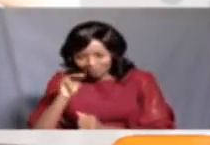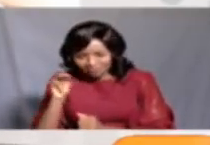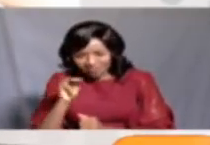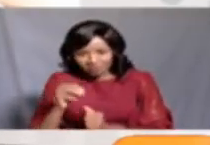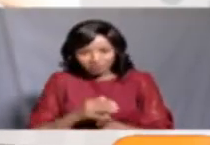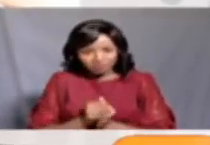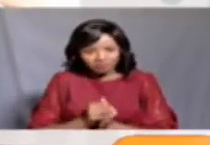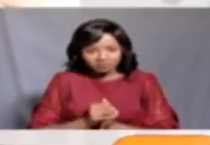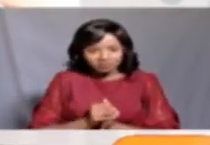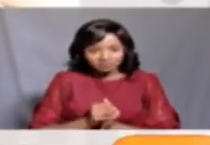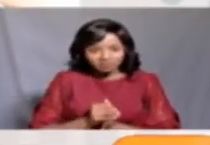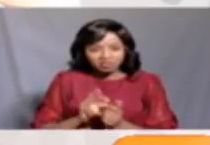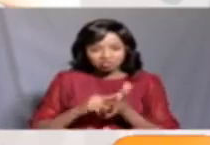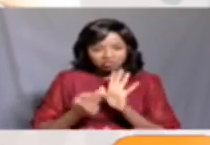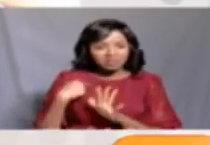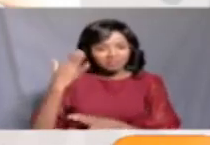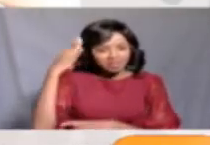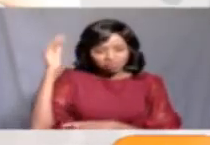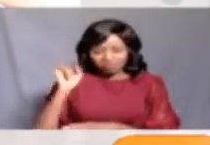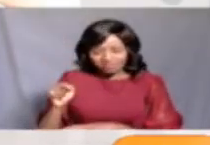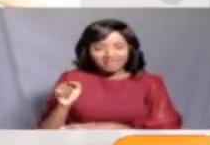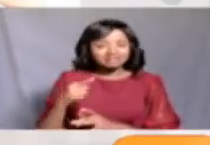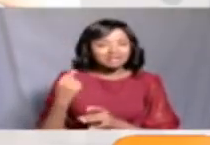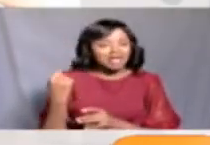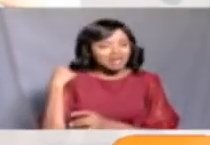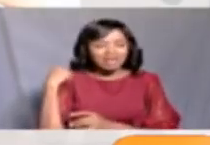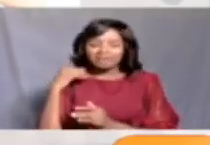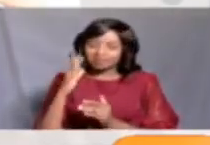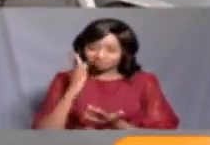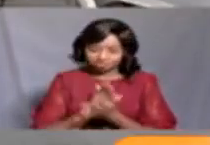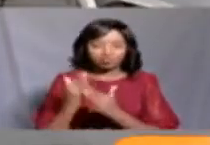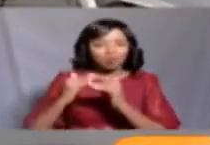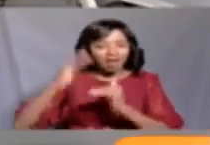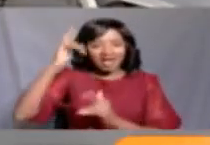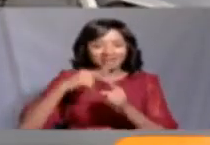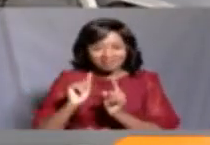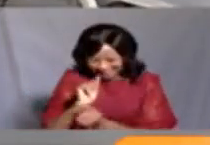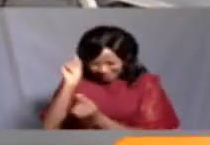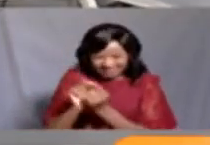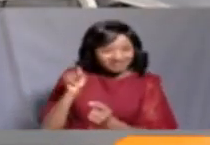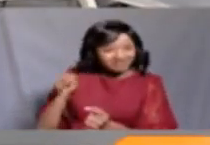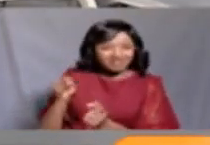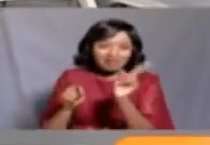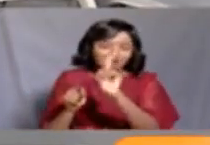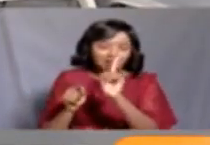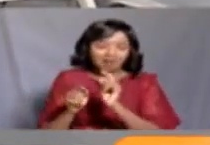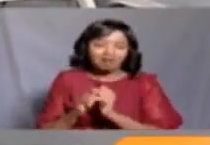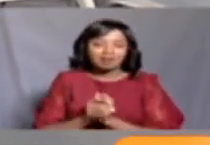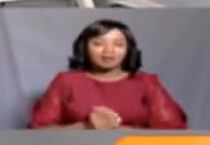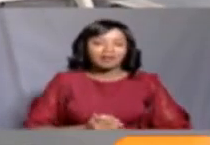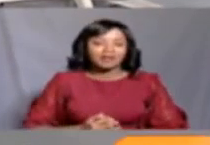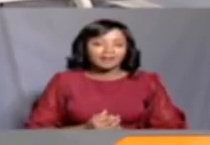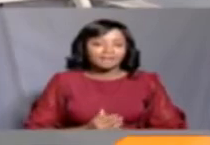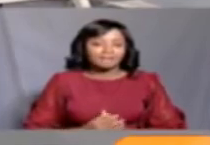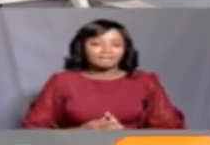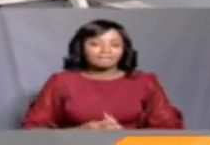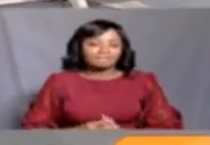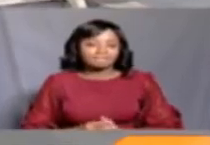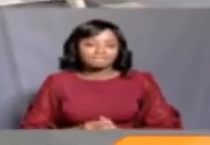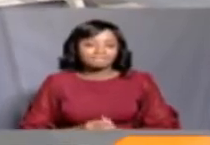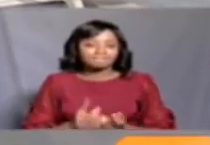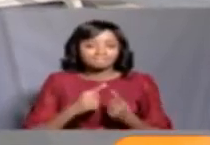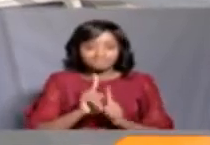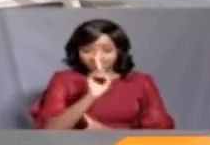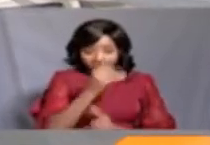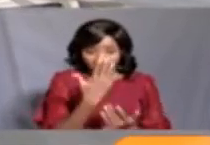So I know, but the number is upwards anyway. I mean, it's still high, yeah. I mean, relatively. So, I mean, the point is made that it's really high. One of the things we need